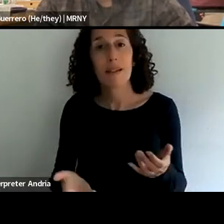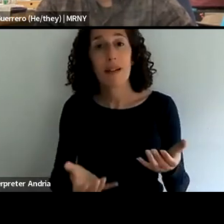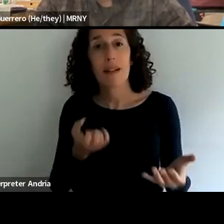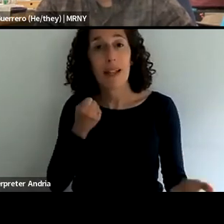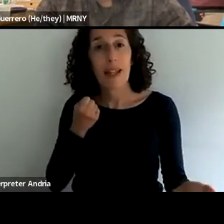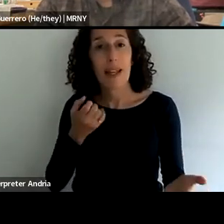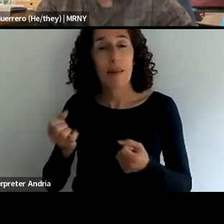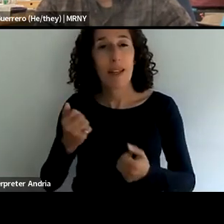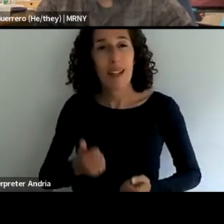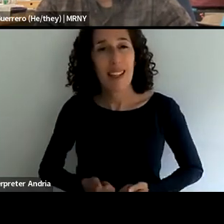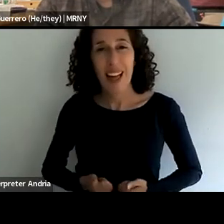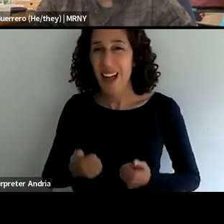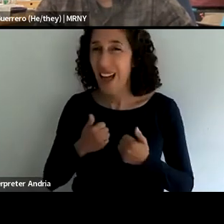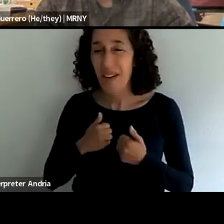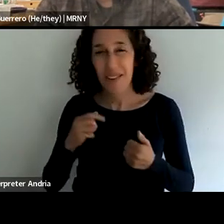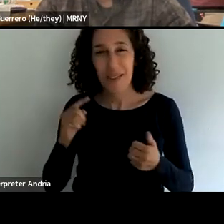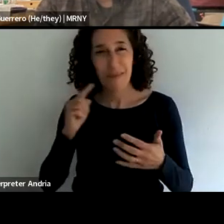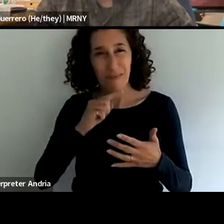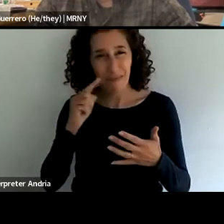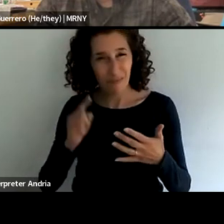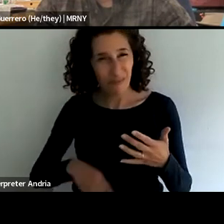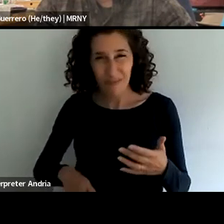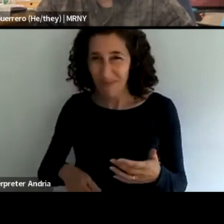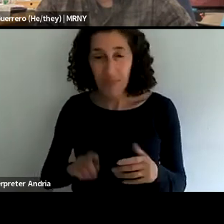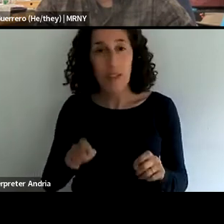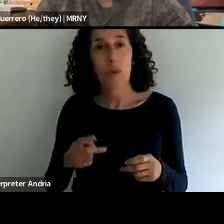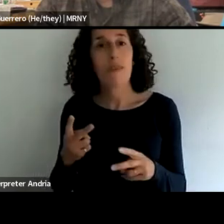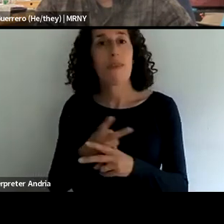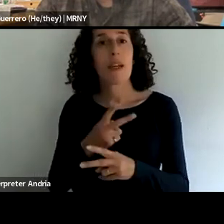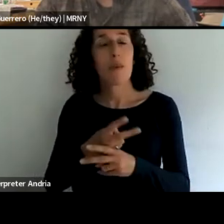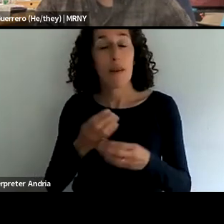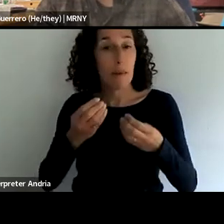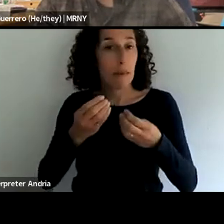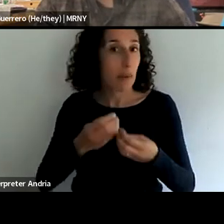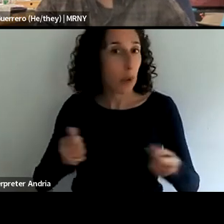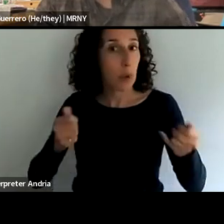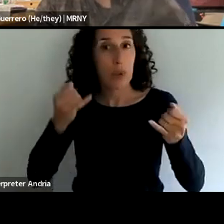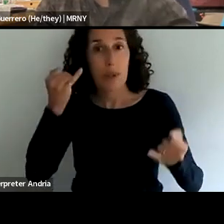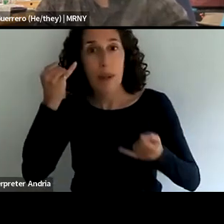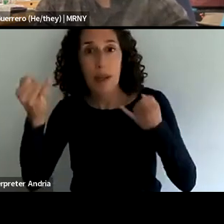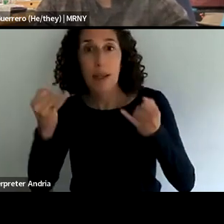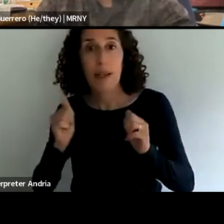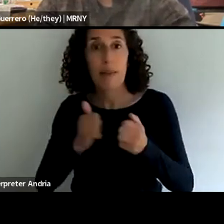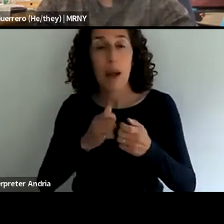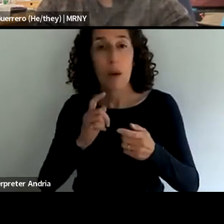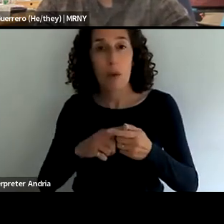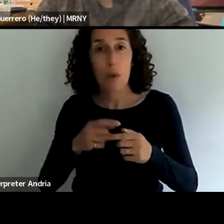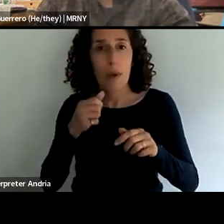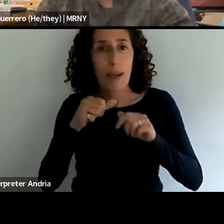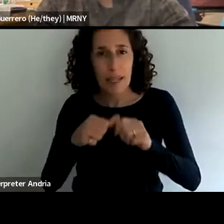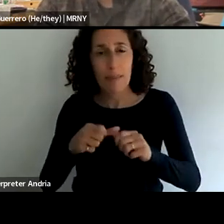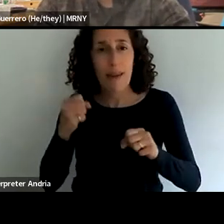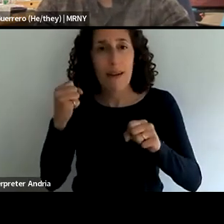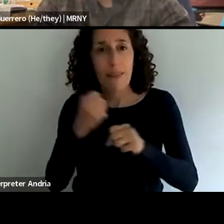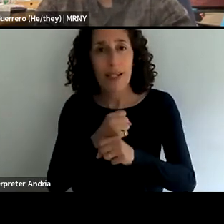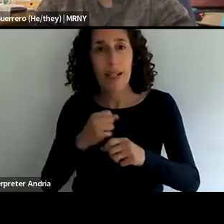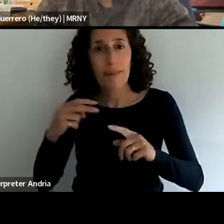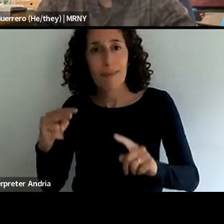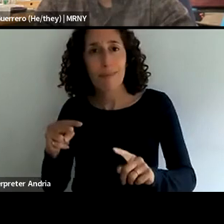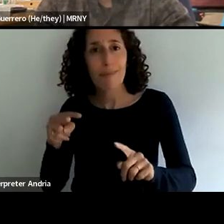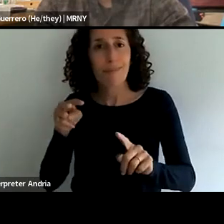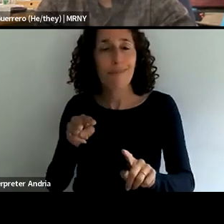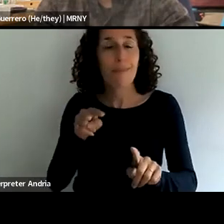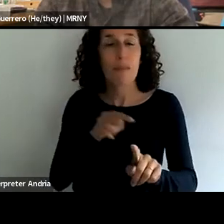like, yeah, we need to figure out some solutions. We need to keep coming at this from all angles, because the way that I see it